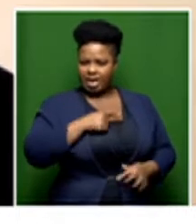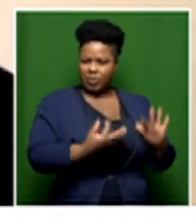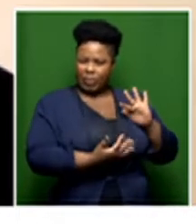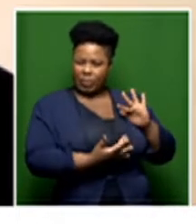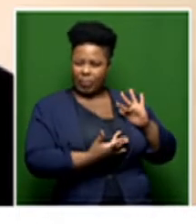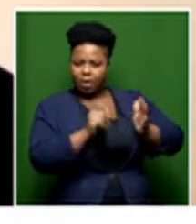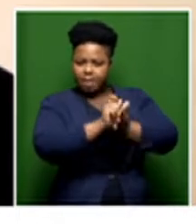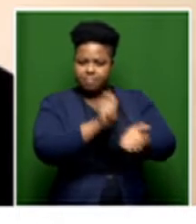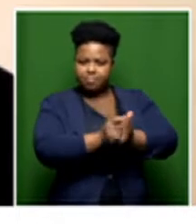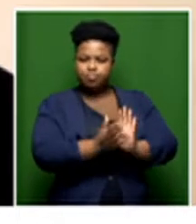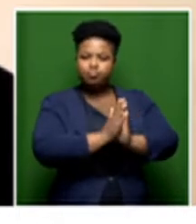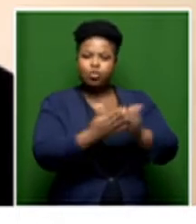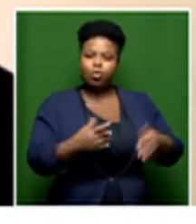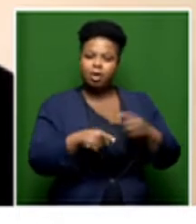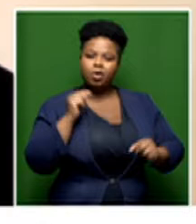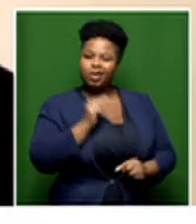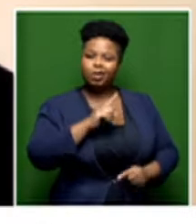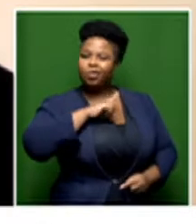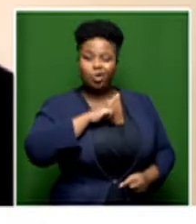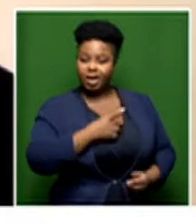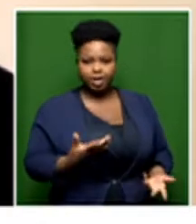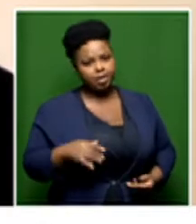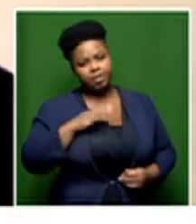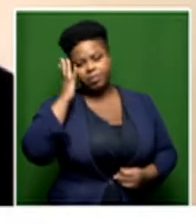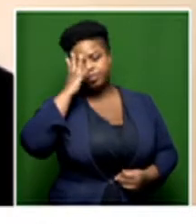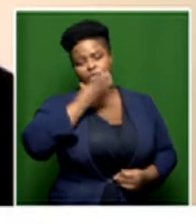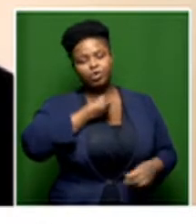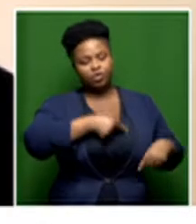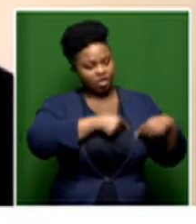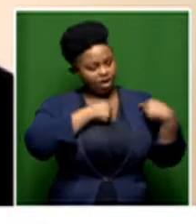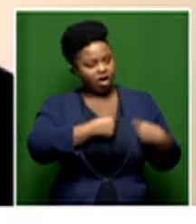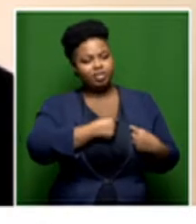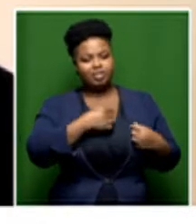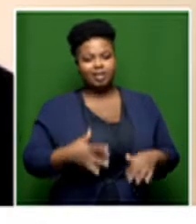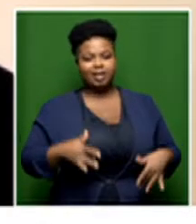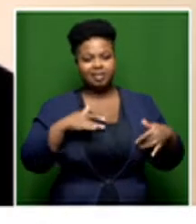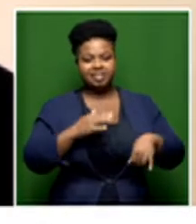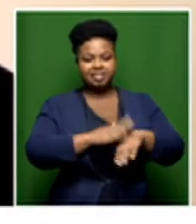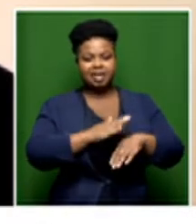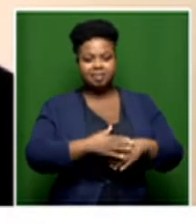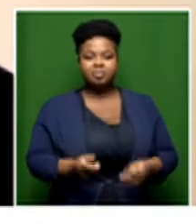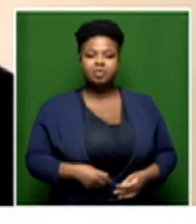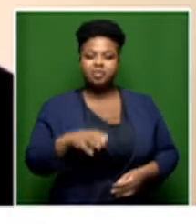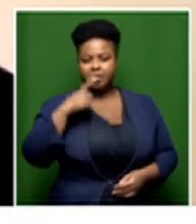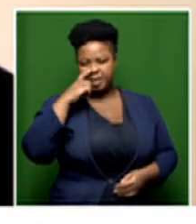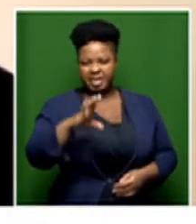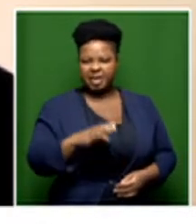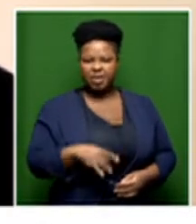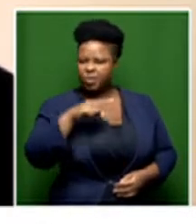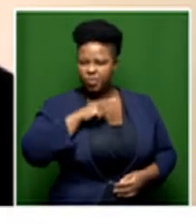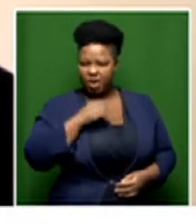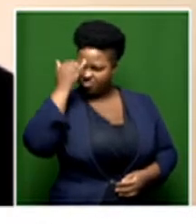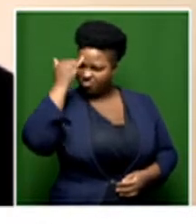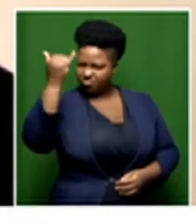to write a book about her? Your book, of course, Beauty of the Heart, The Life and Times of Charlotte Maxeke. What drew you to